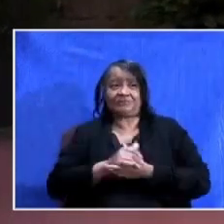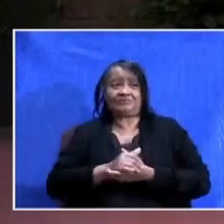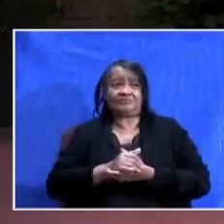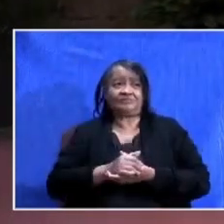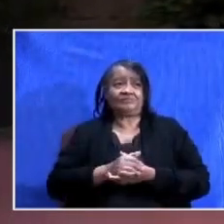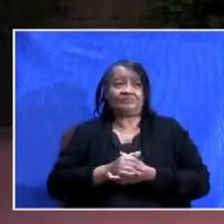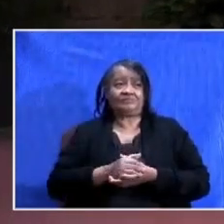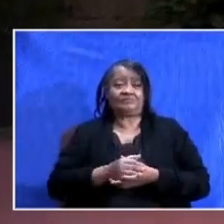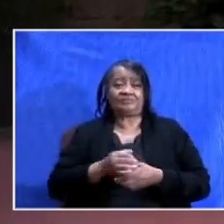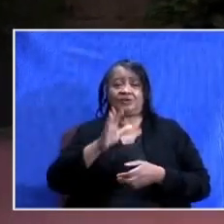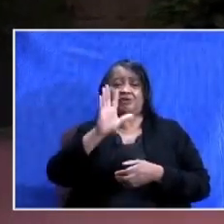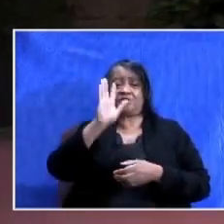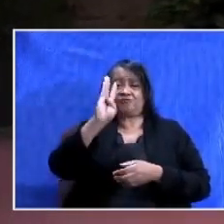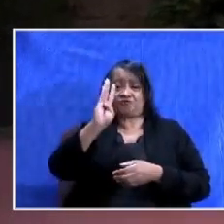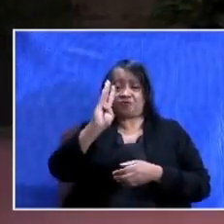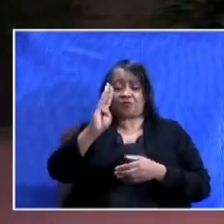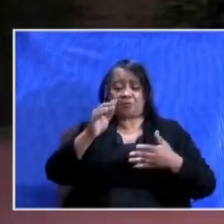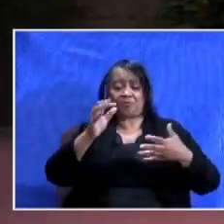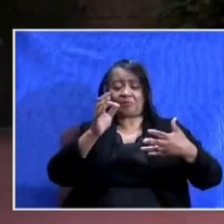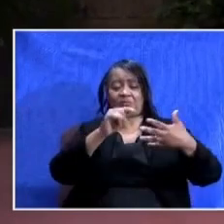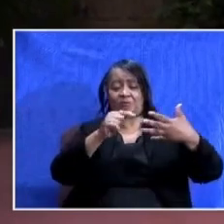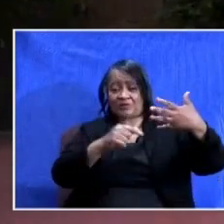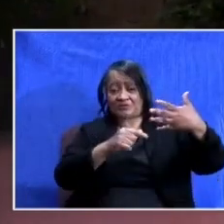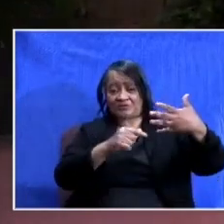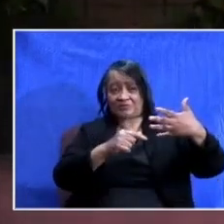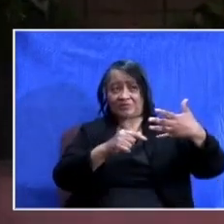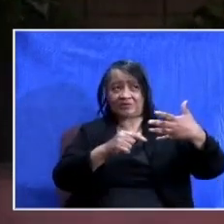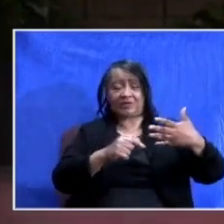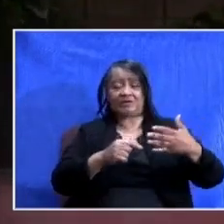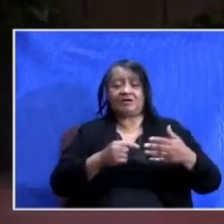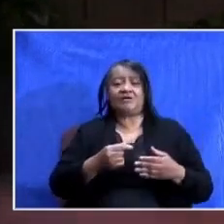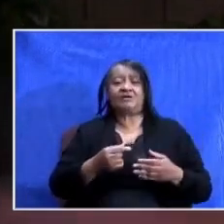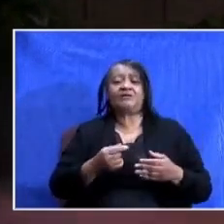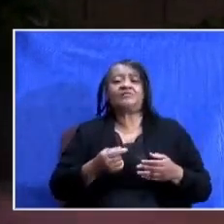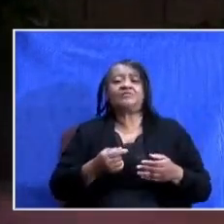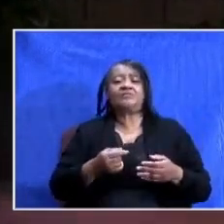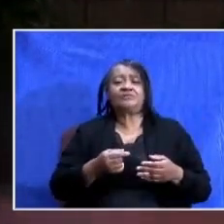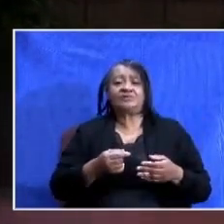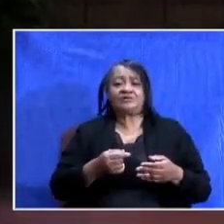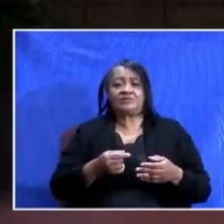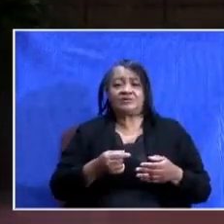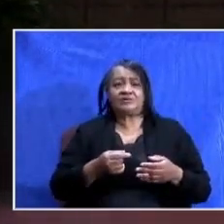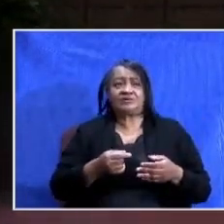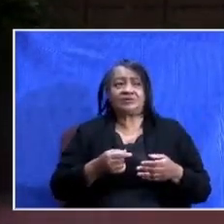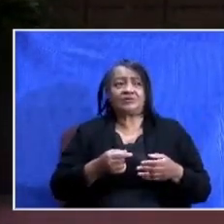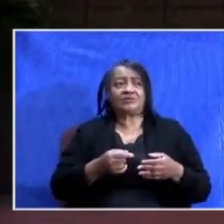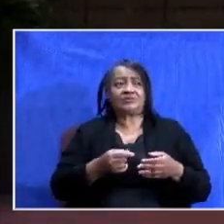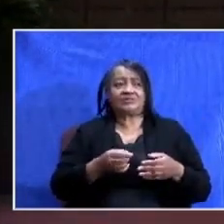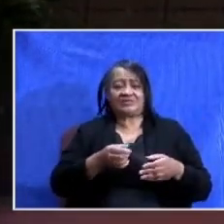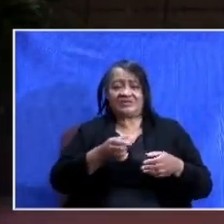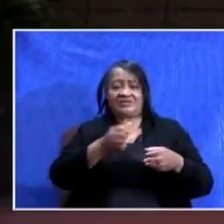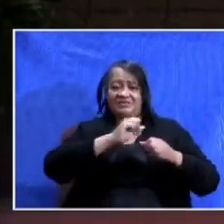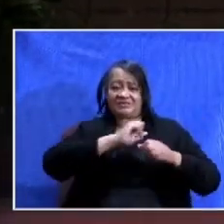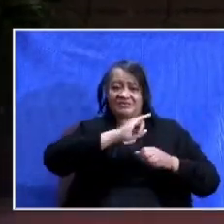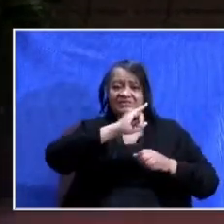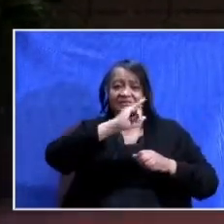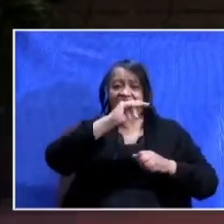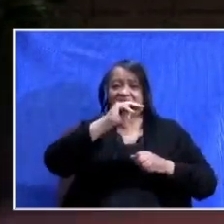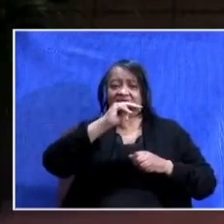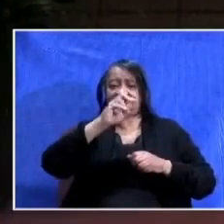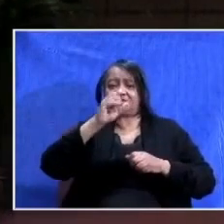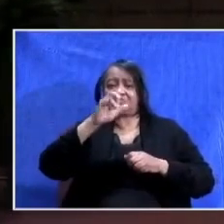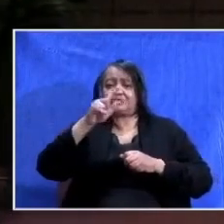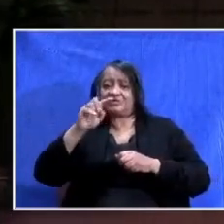Here it is, four quick words, I'm through. There was insistence. We